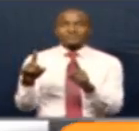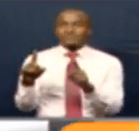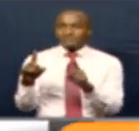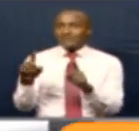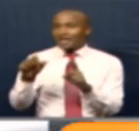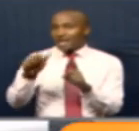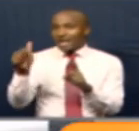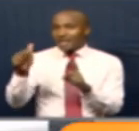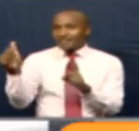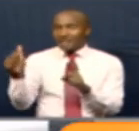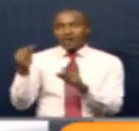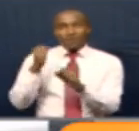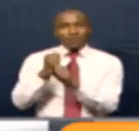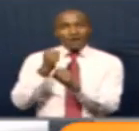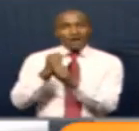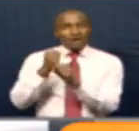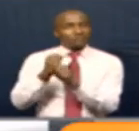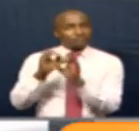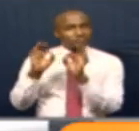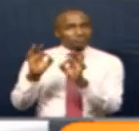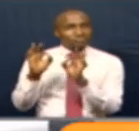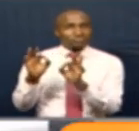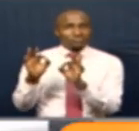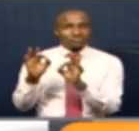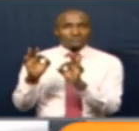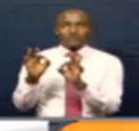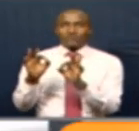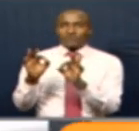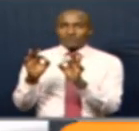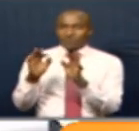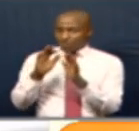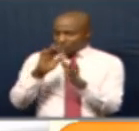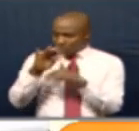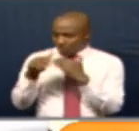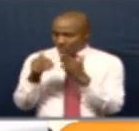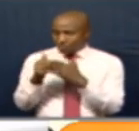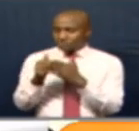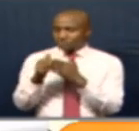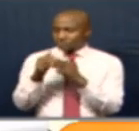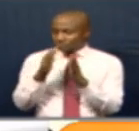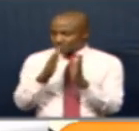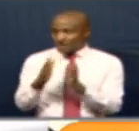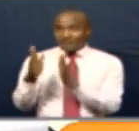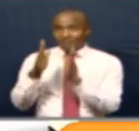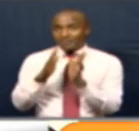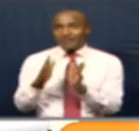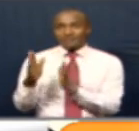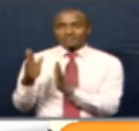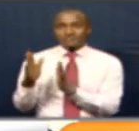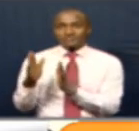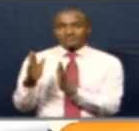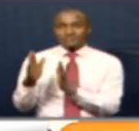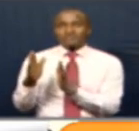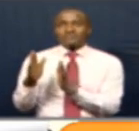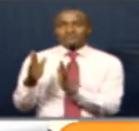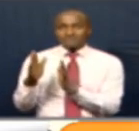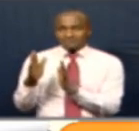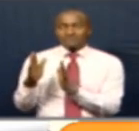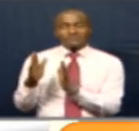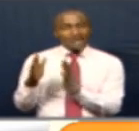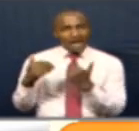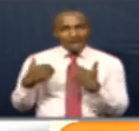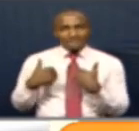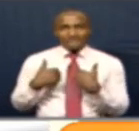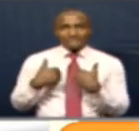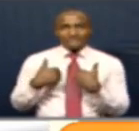significant work done in terms of putting in place, or the journey of putting in place, certain fundamental pillars